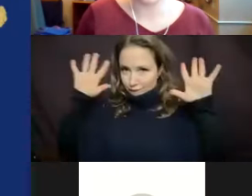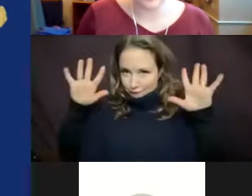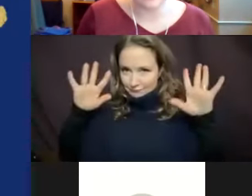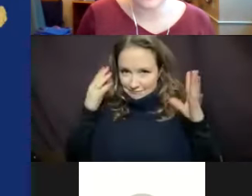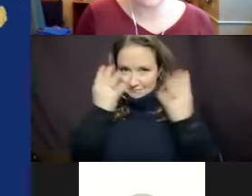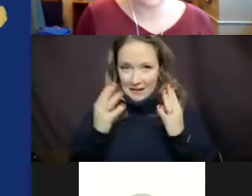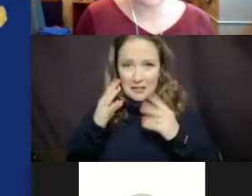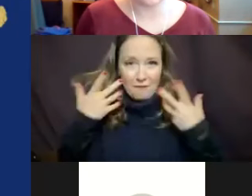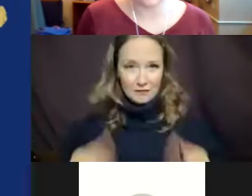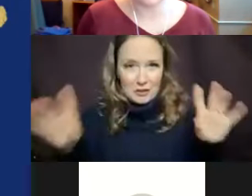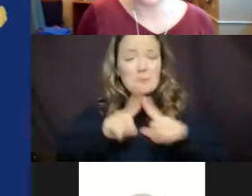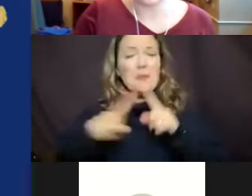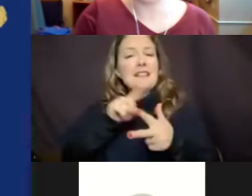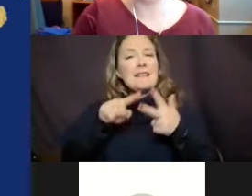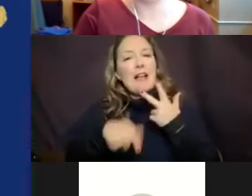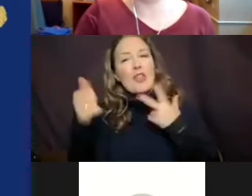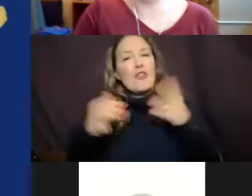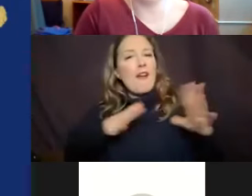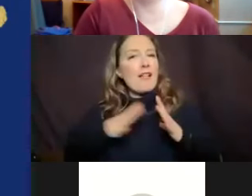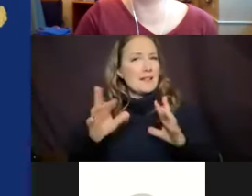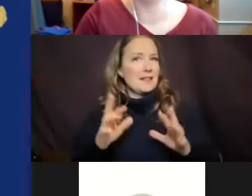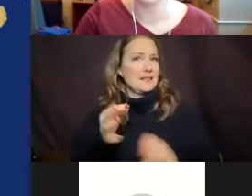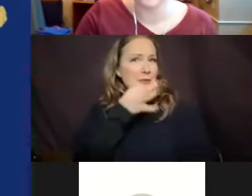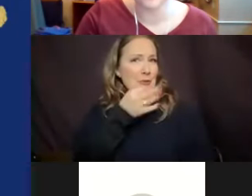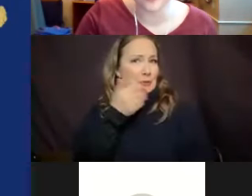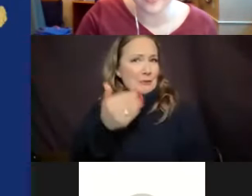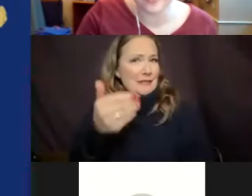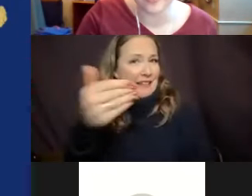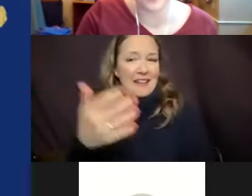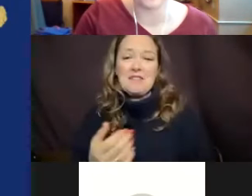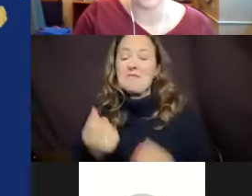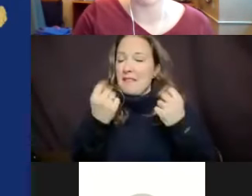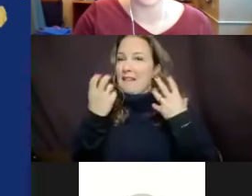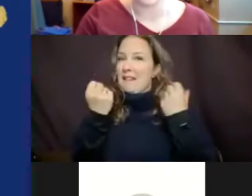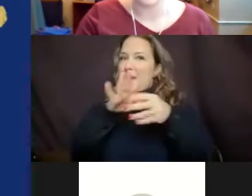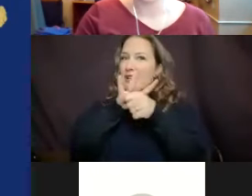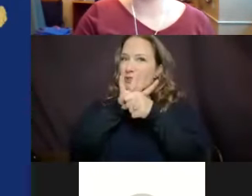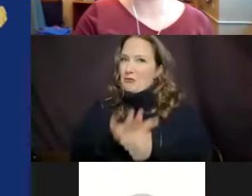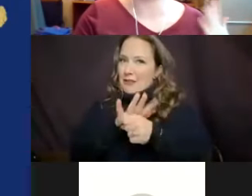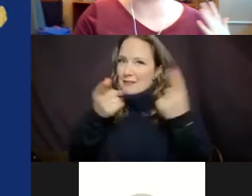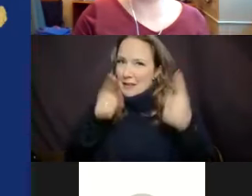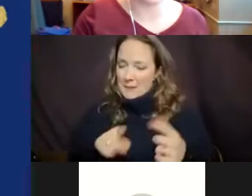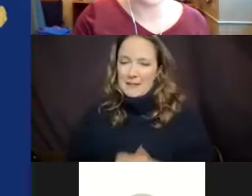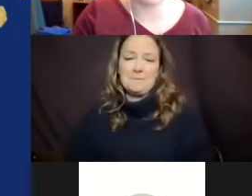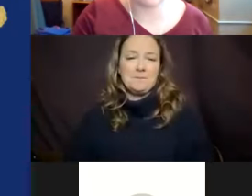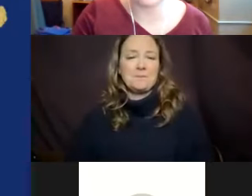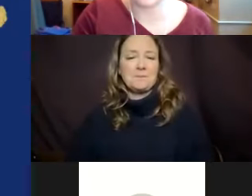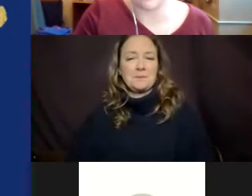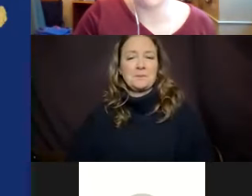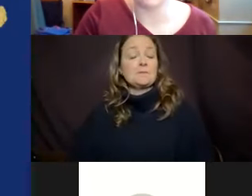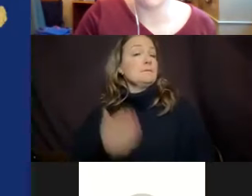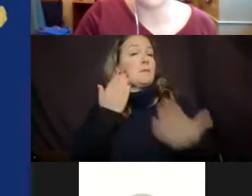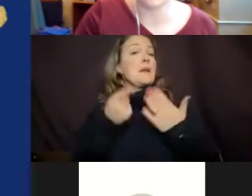but other holidays are on the horizon, and there are tons of stressors around that, right? Like, we might be worrying